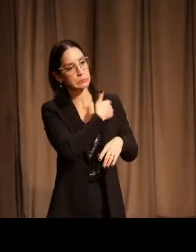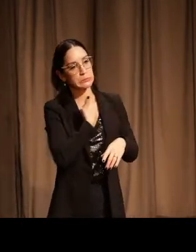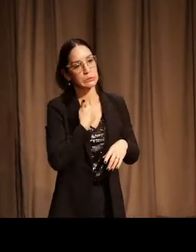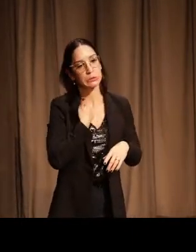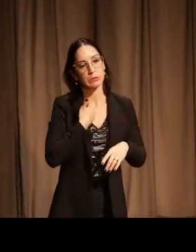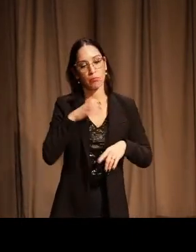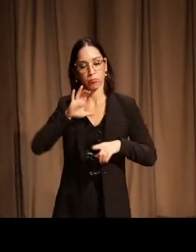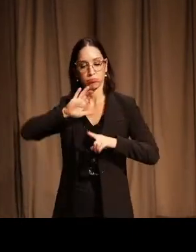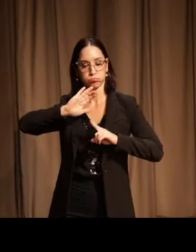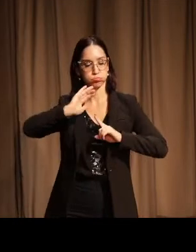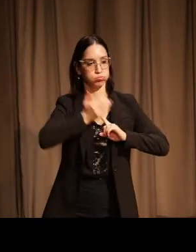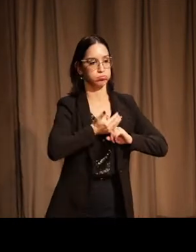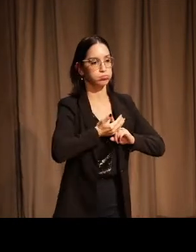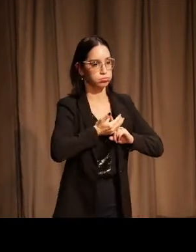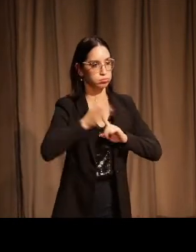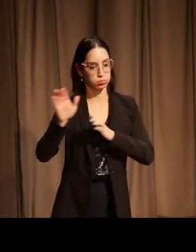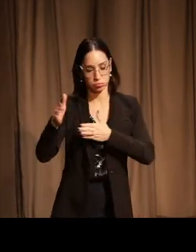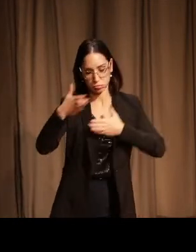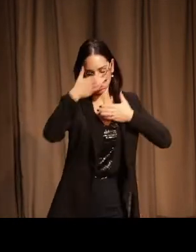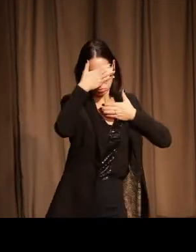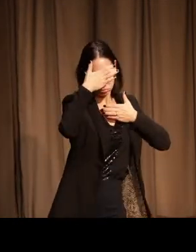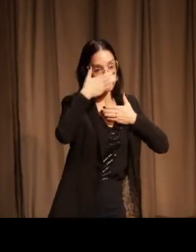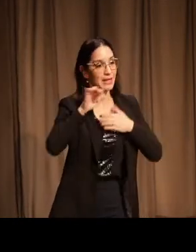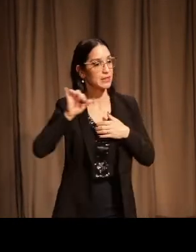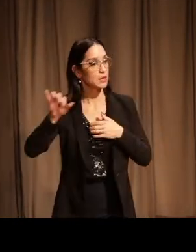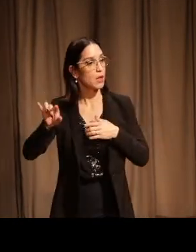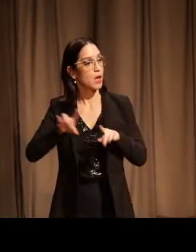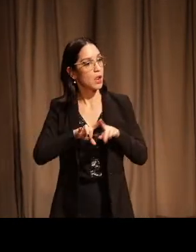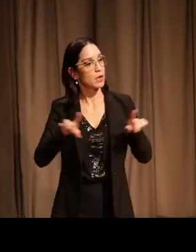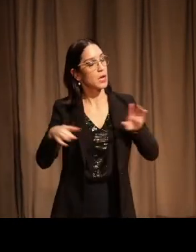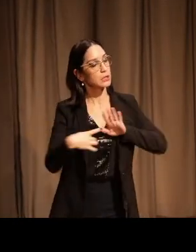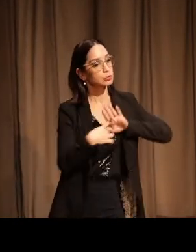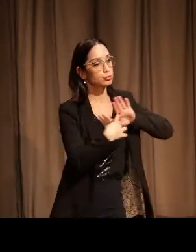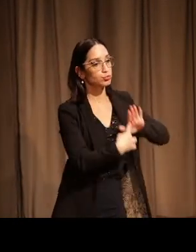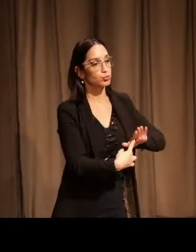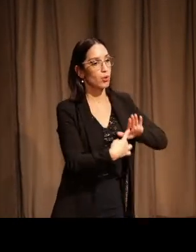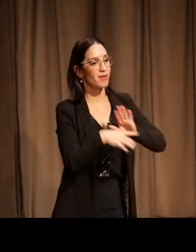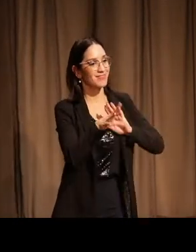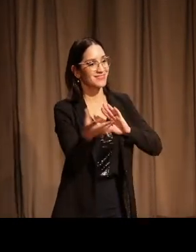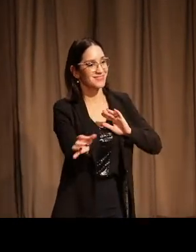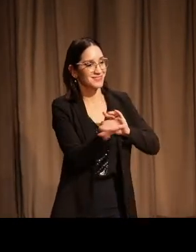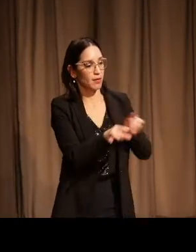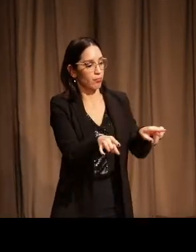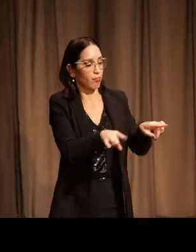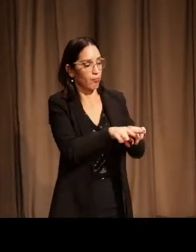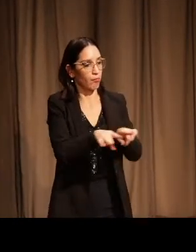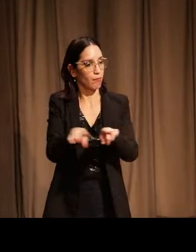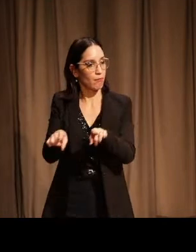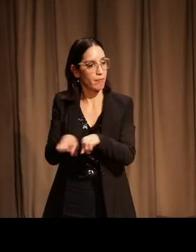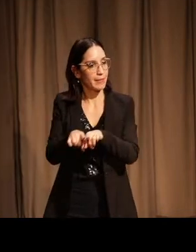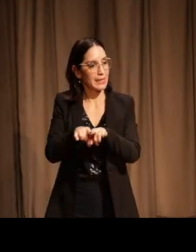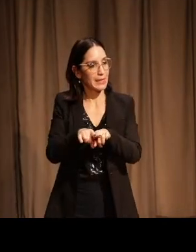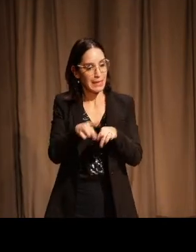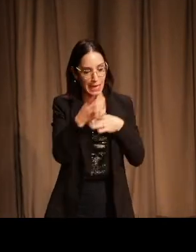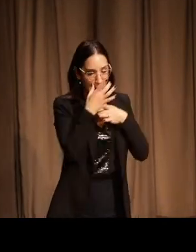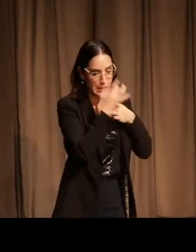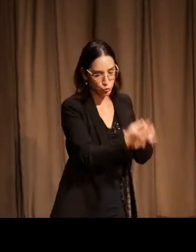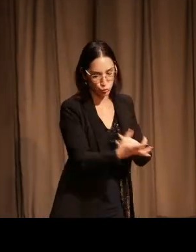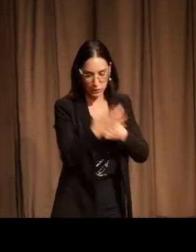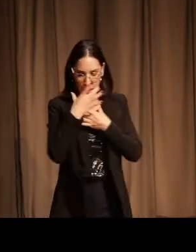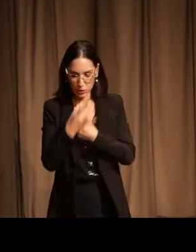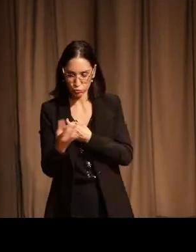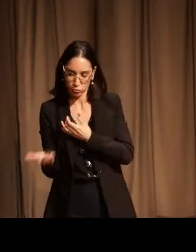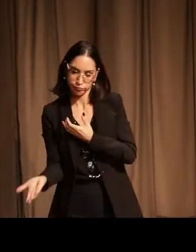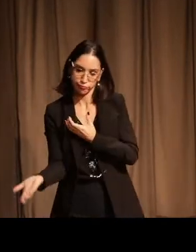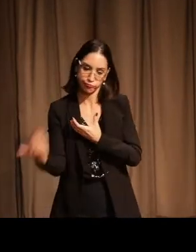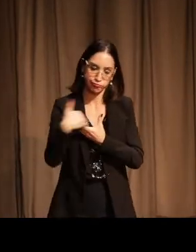in, not in the same platform, but at least like the same interests, right, with these figures that you're